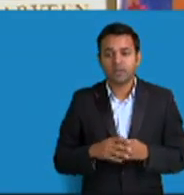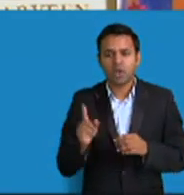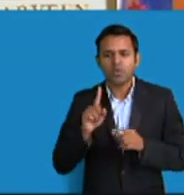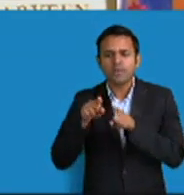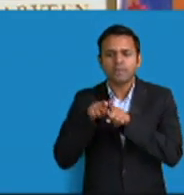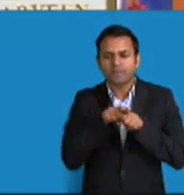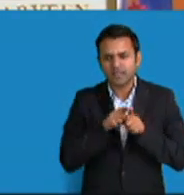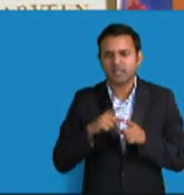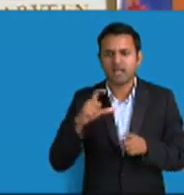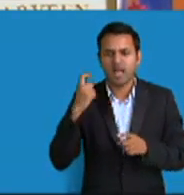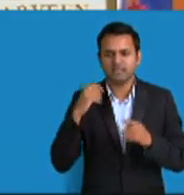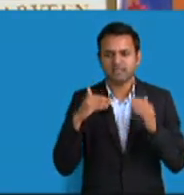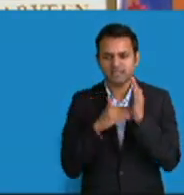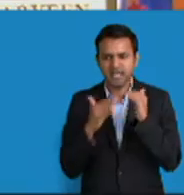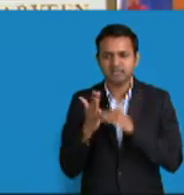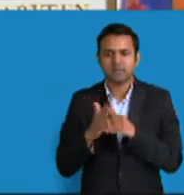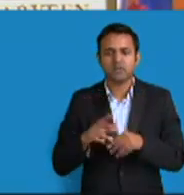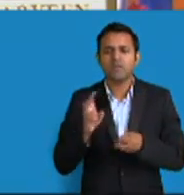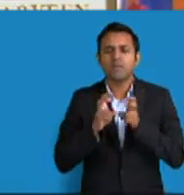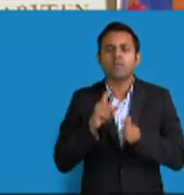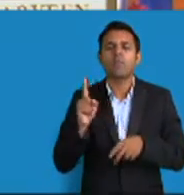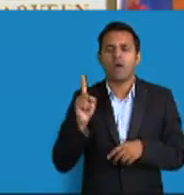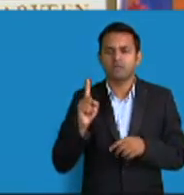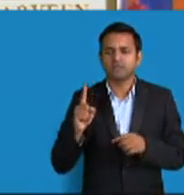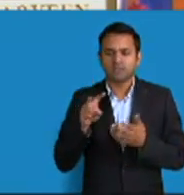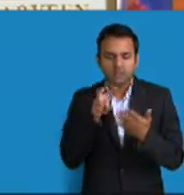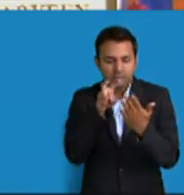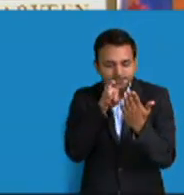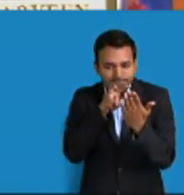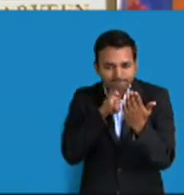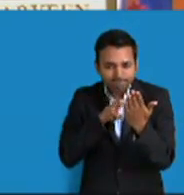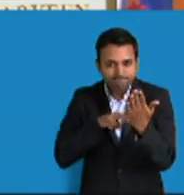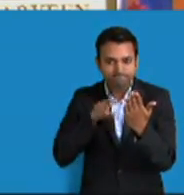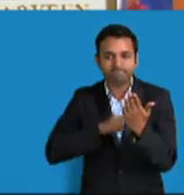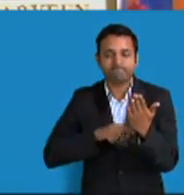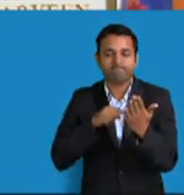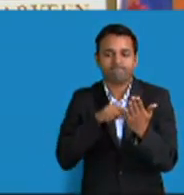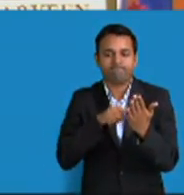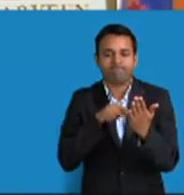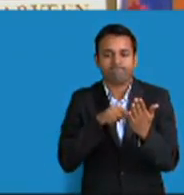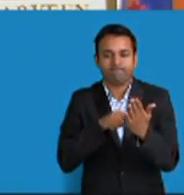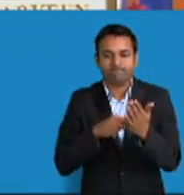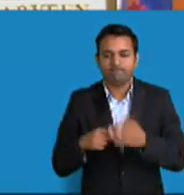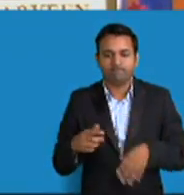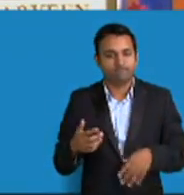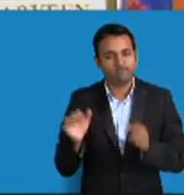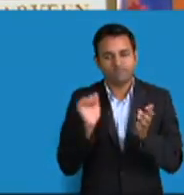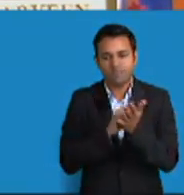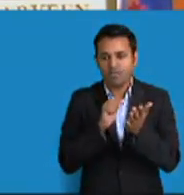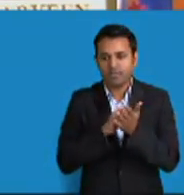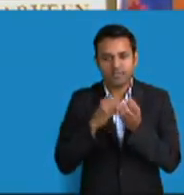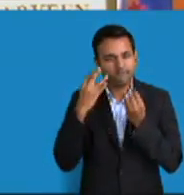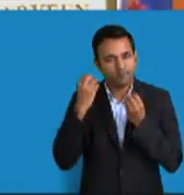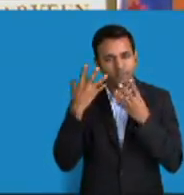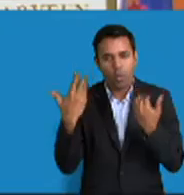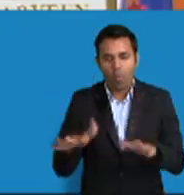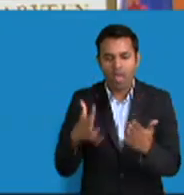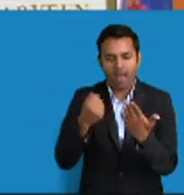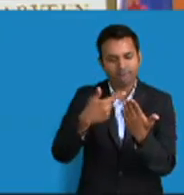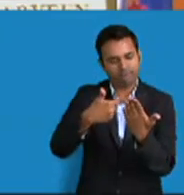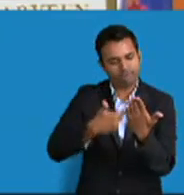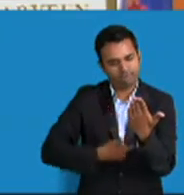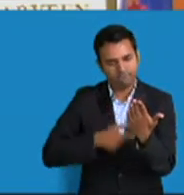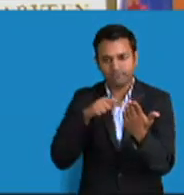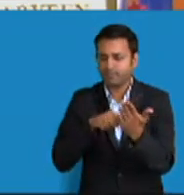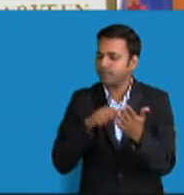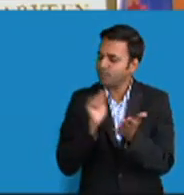they don't read and get correct information and they shoot off questions, Madam Speaker. The issue about linking